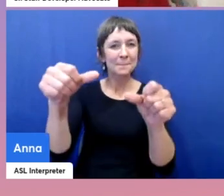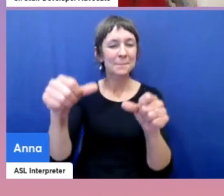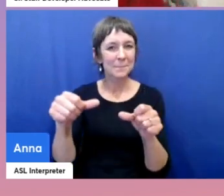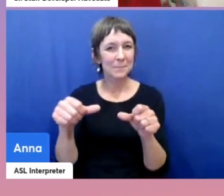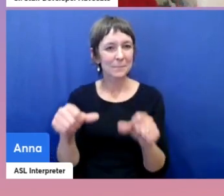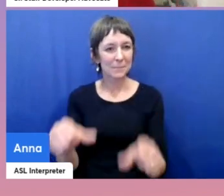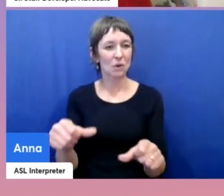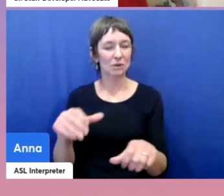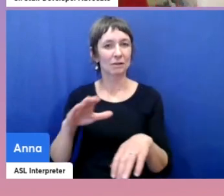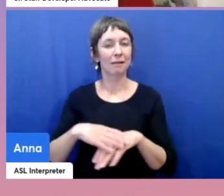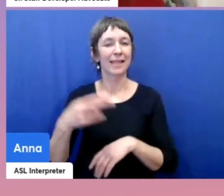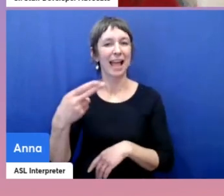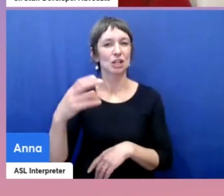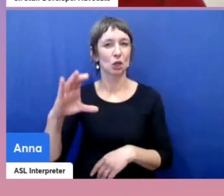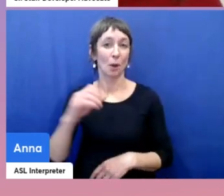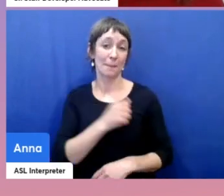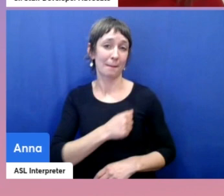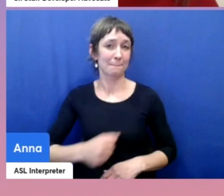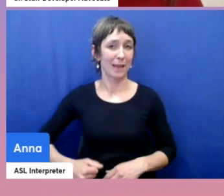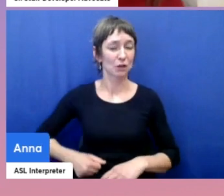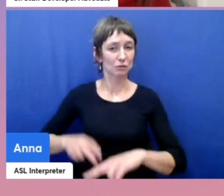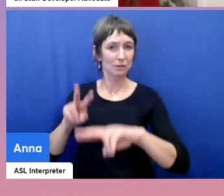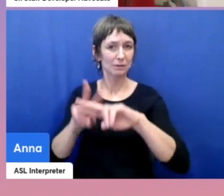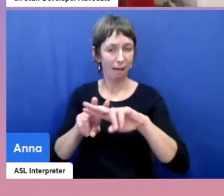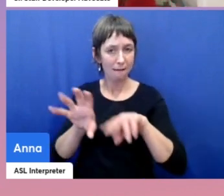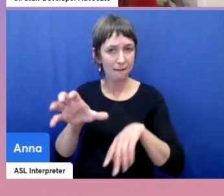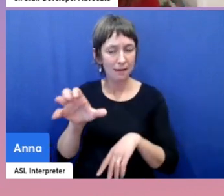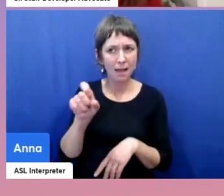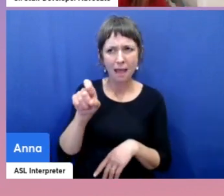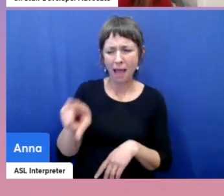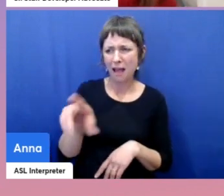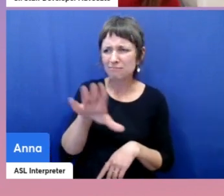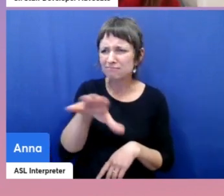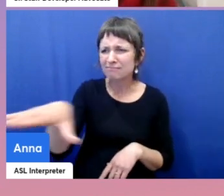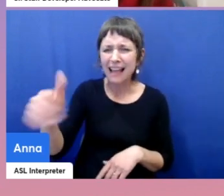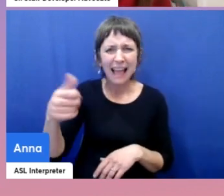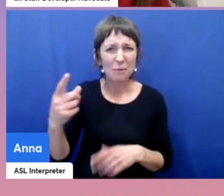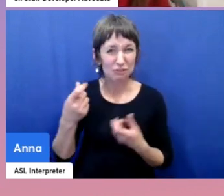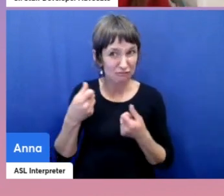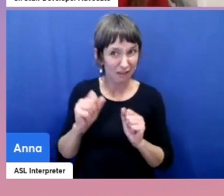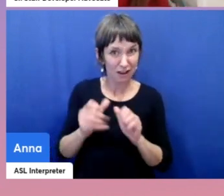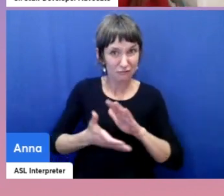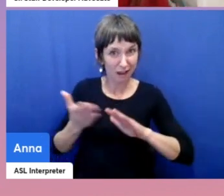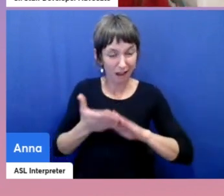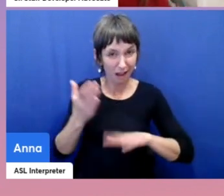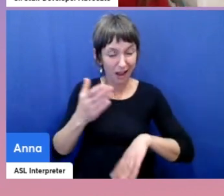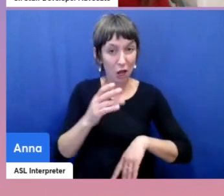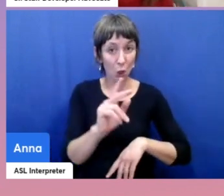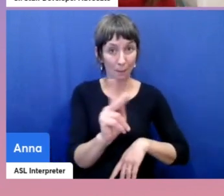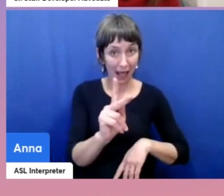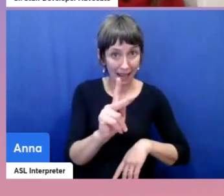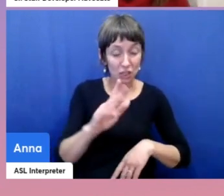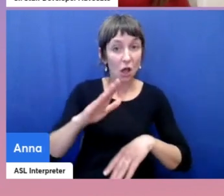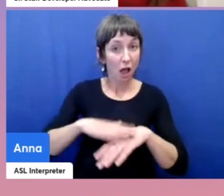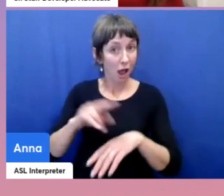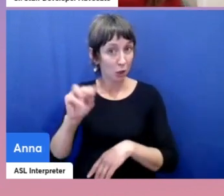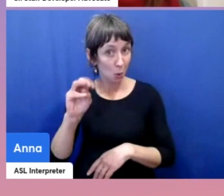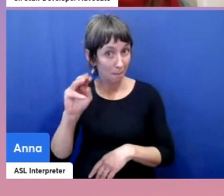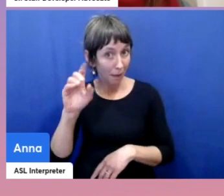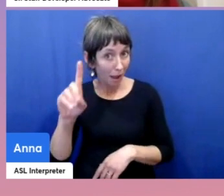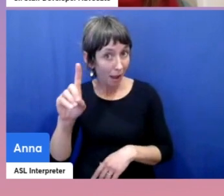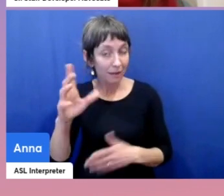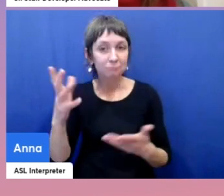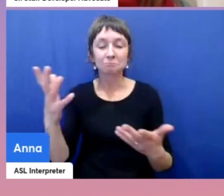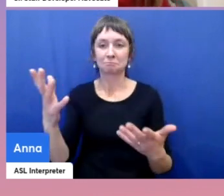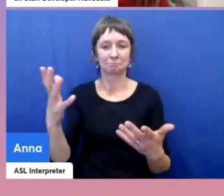the HashiCorp Ambassador Slack asking if anybody had ever tried to run Kubernetes on Nomad. And needless to say, I was met